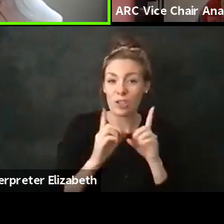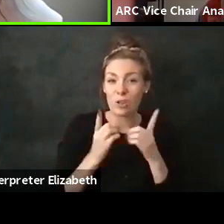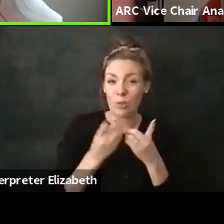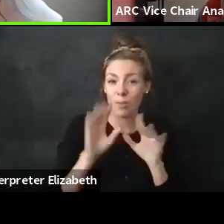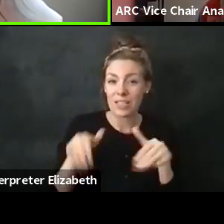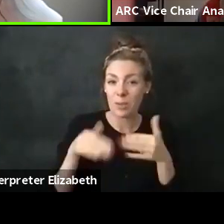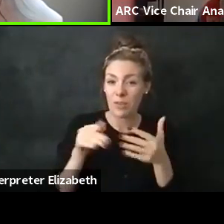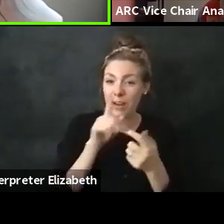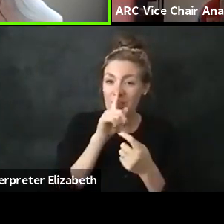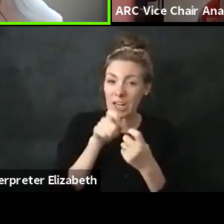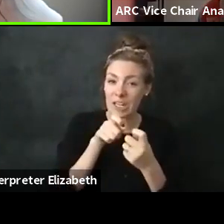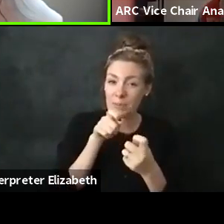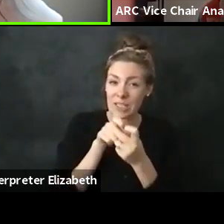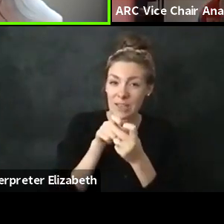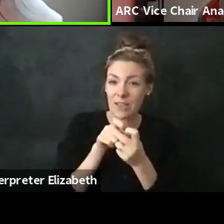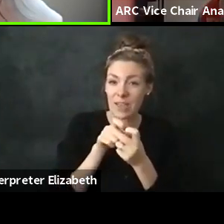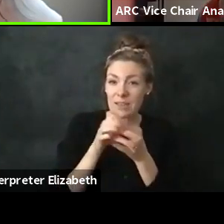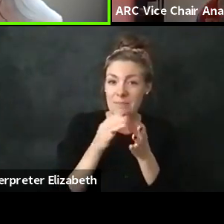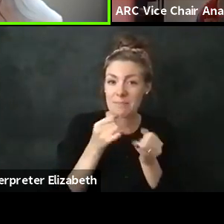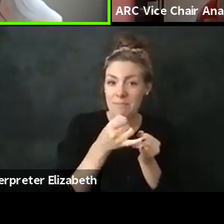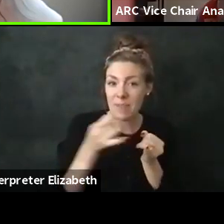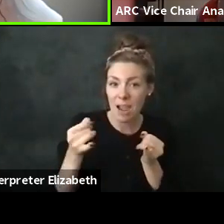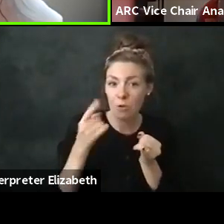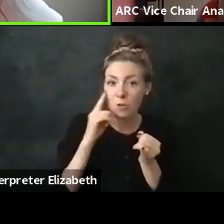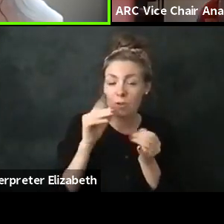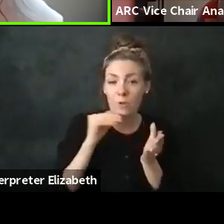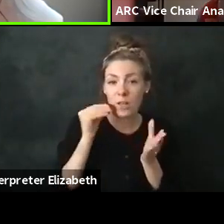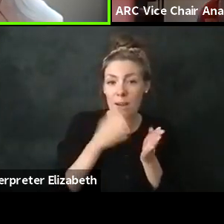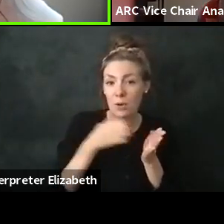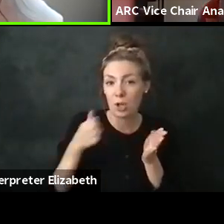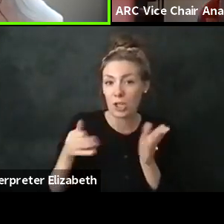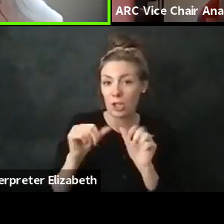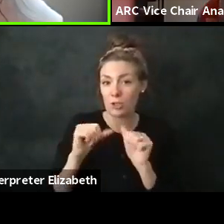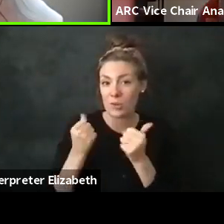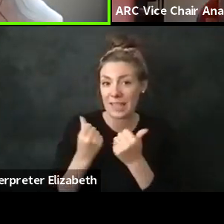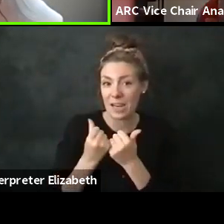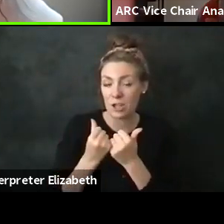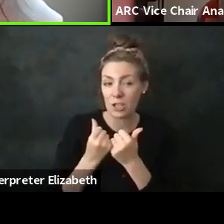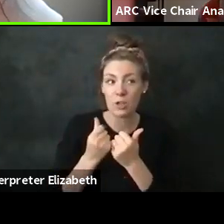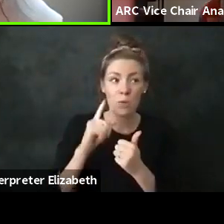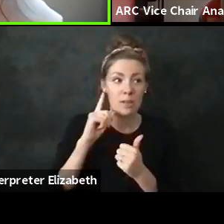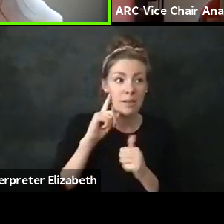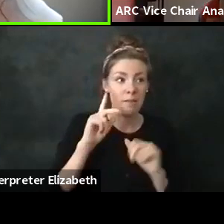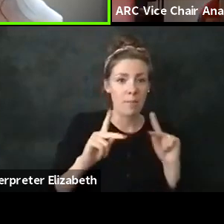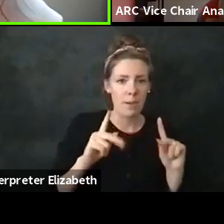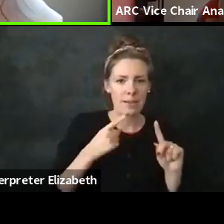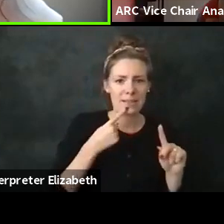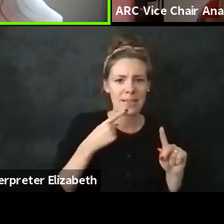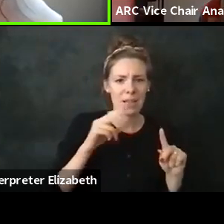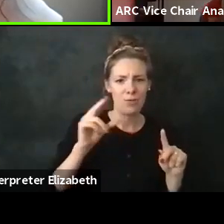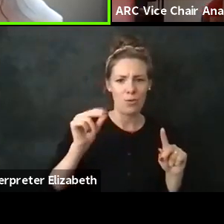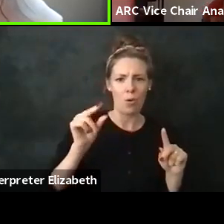precise boundaries for neighborhood associations, you'll hear from the public that say